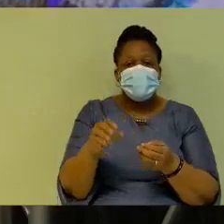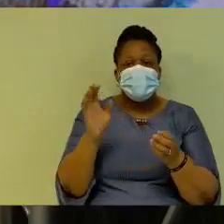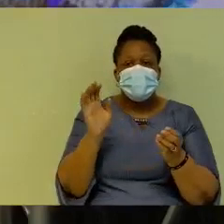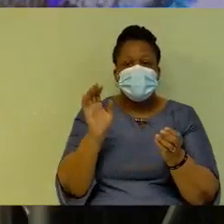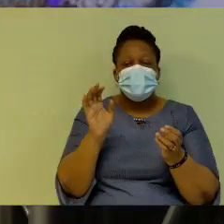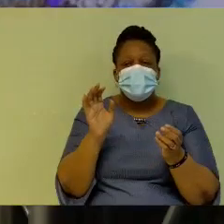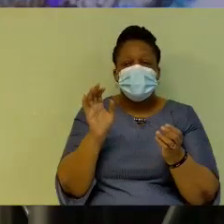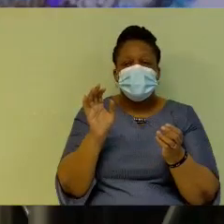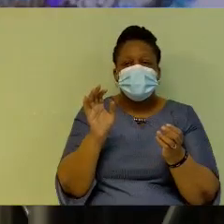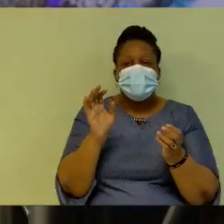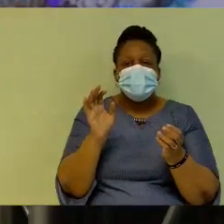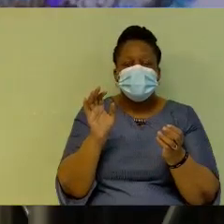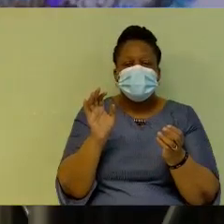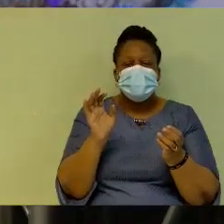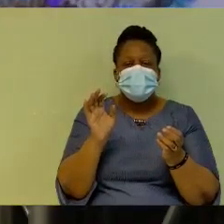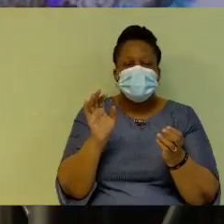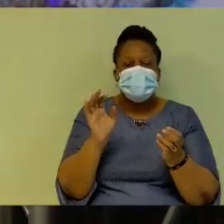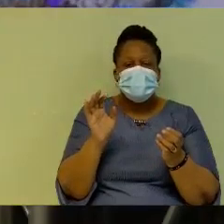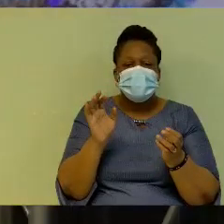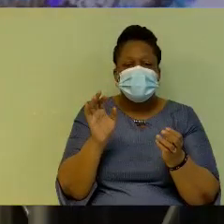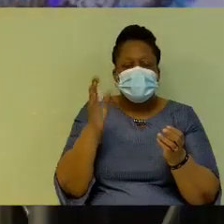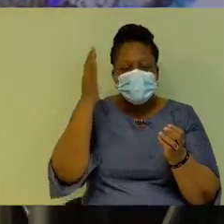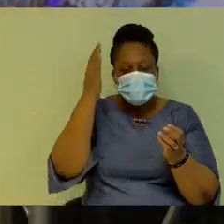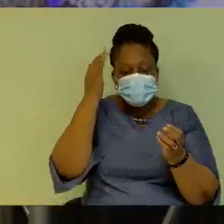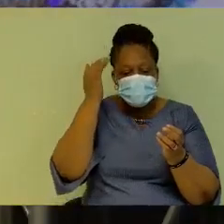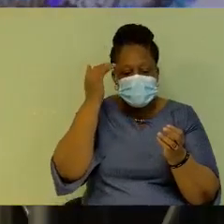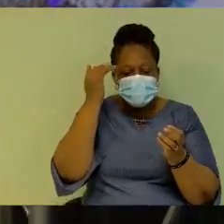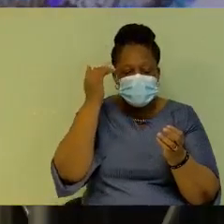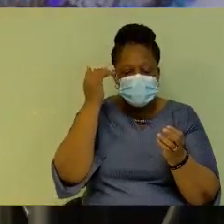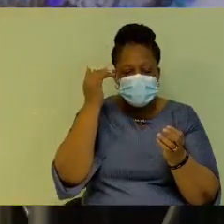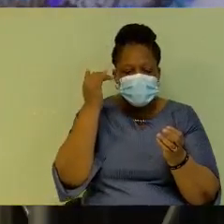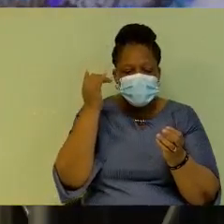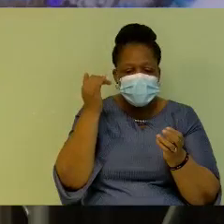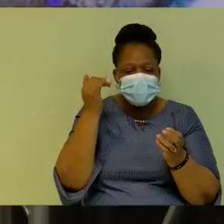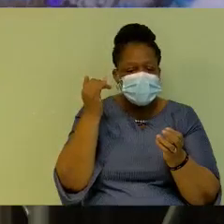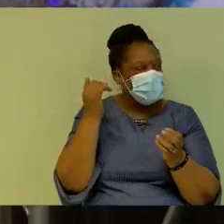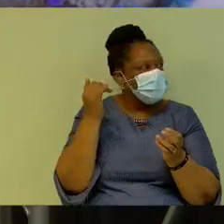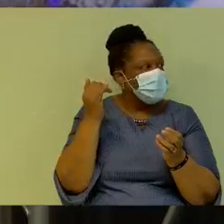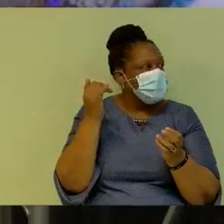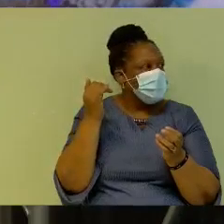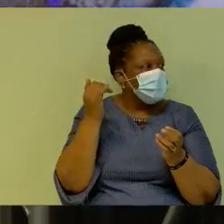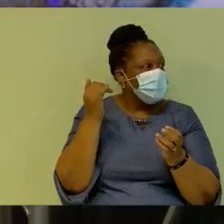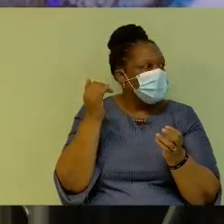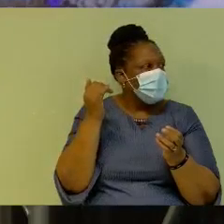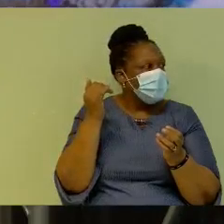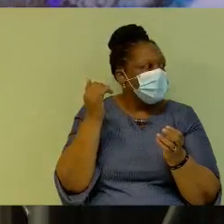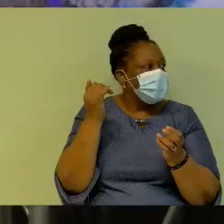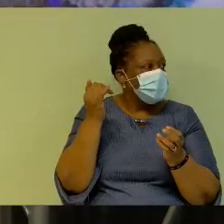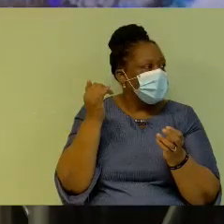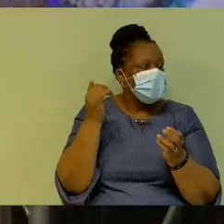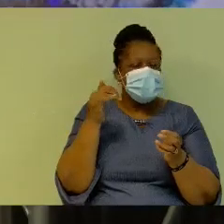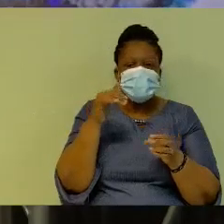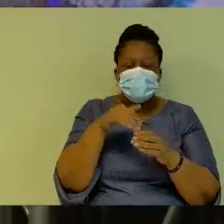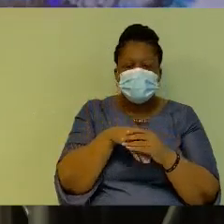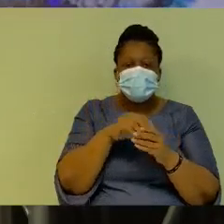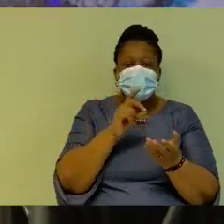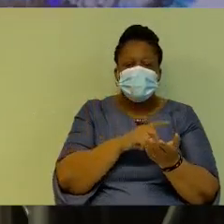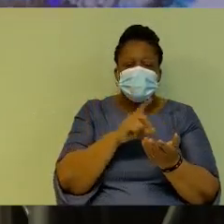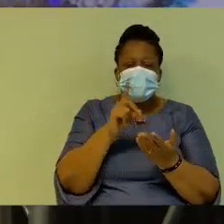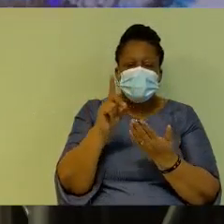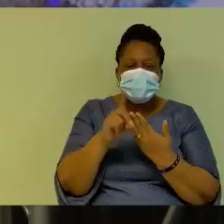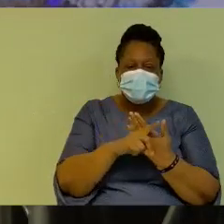or recall how I paraphrase it, is one, trying to establish if it is true that in December, during the